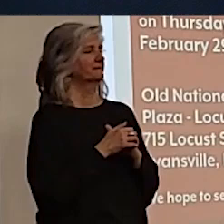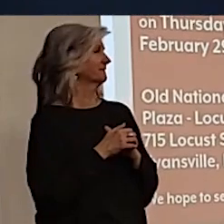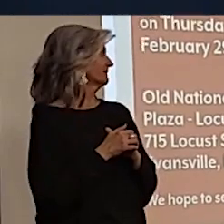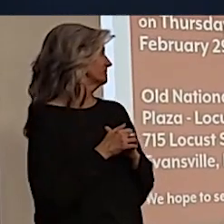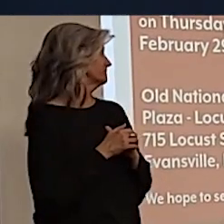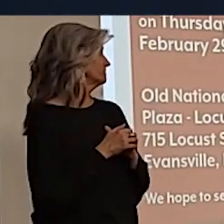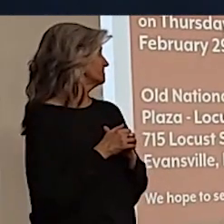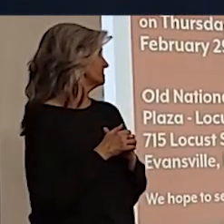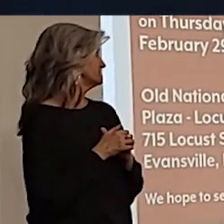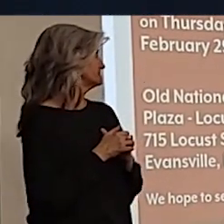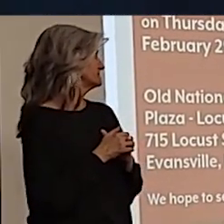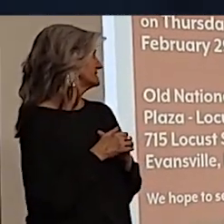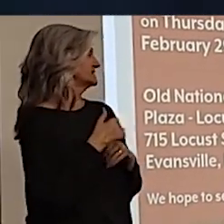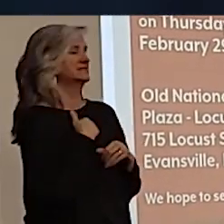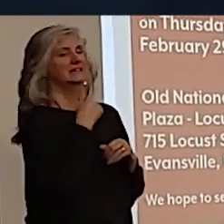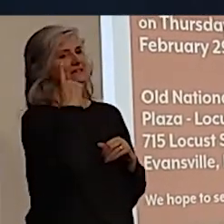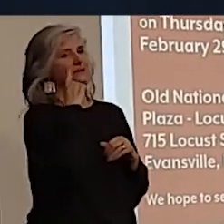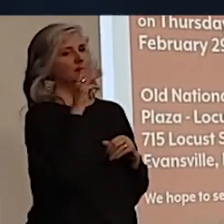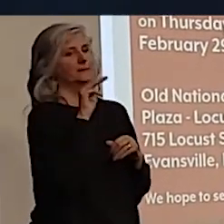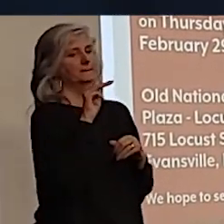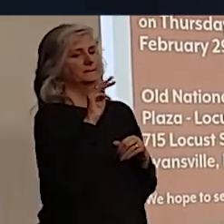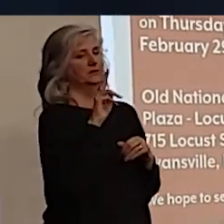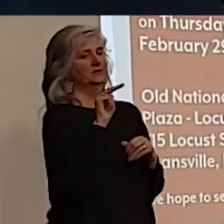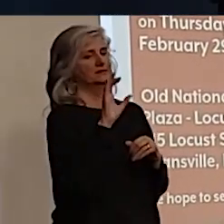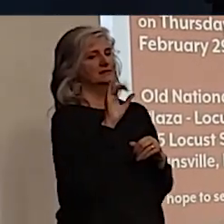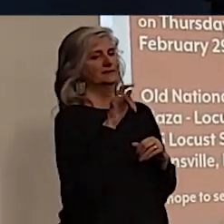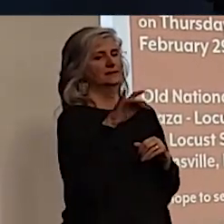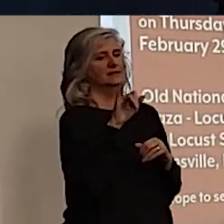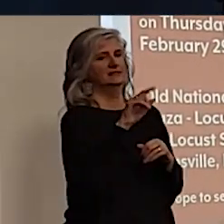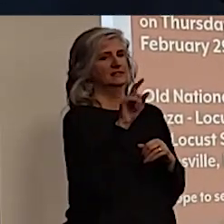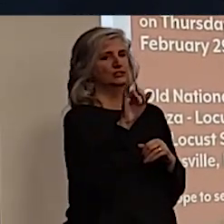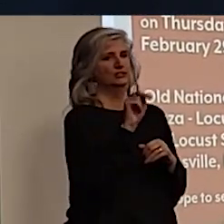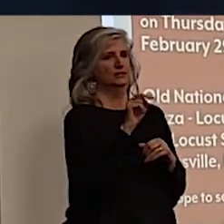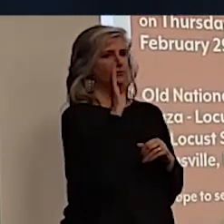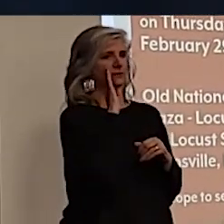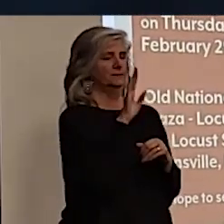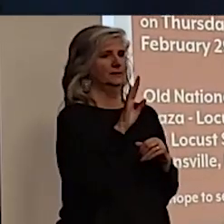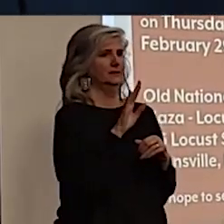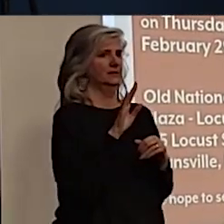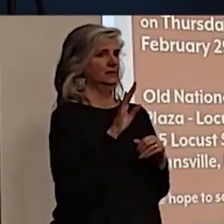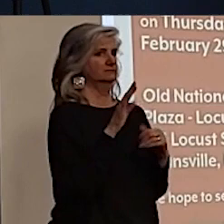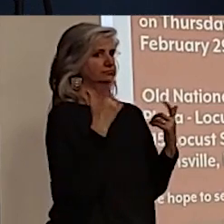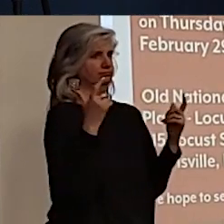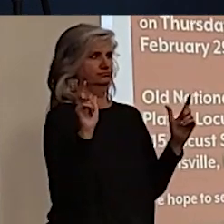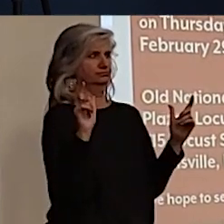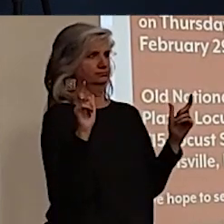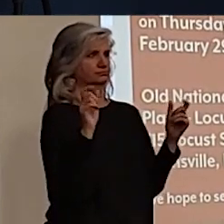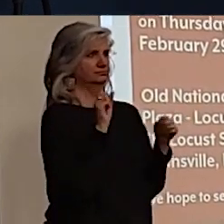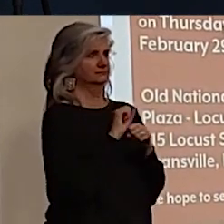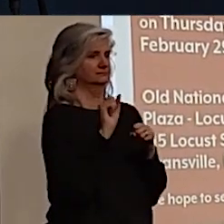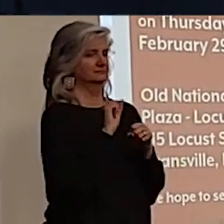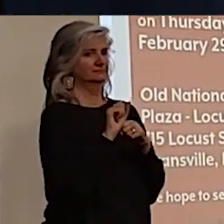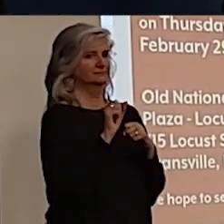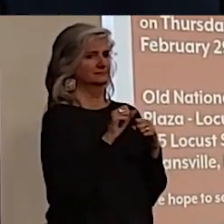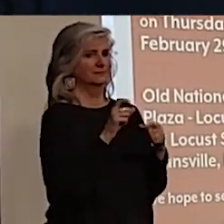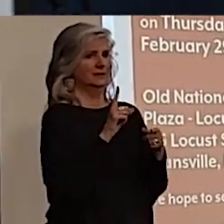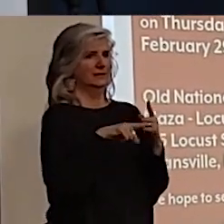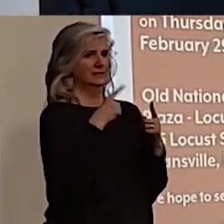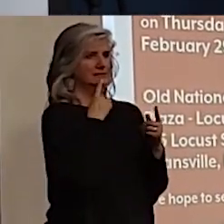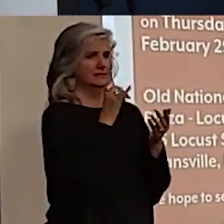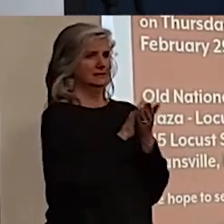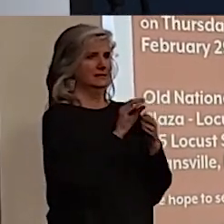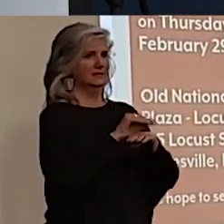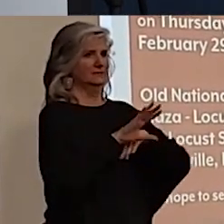I think with municipalization, it would be a Herculean effort. I cannot overstate the